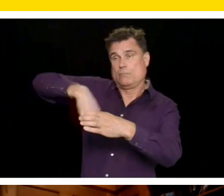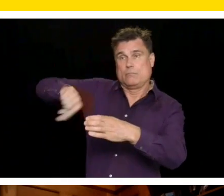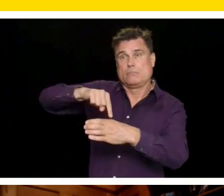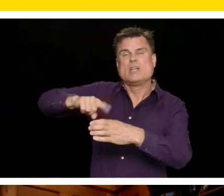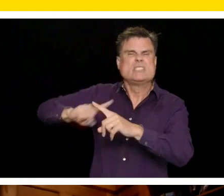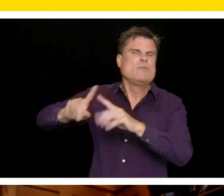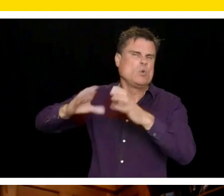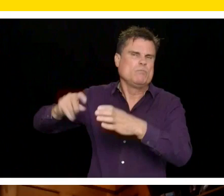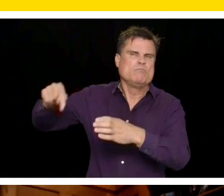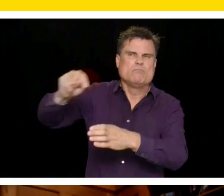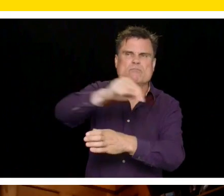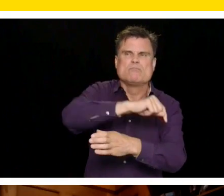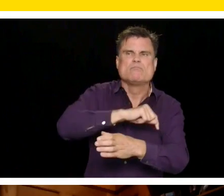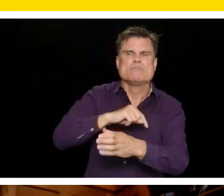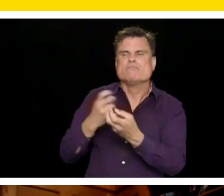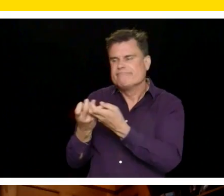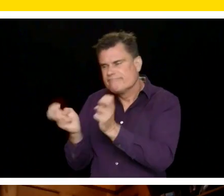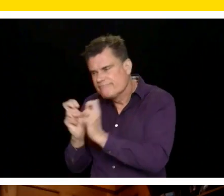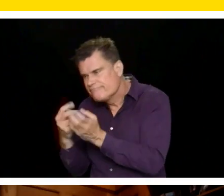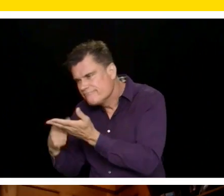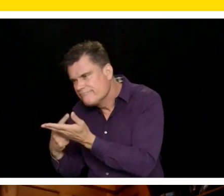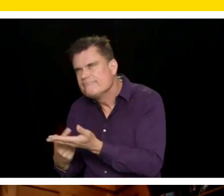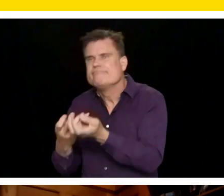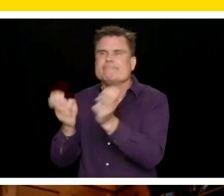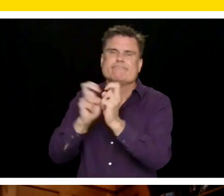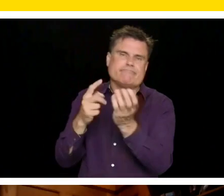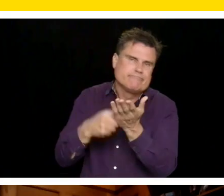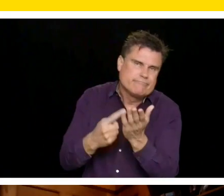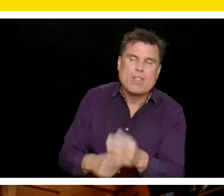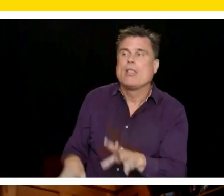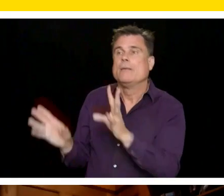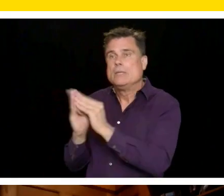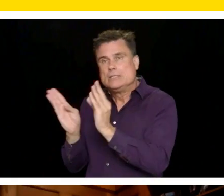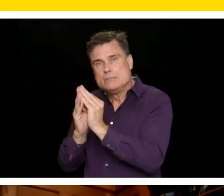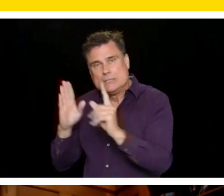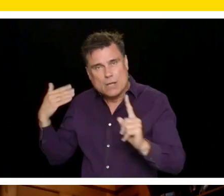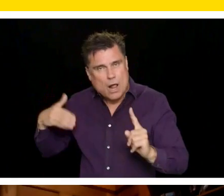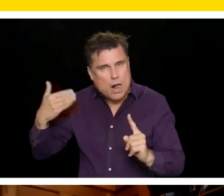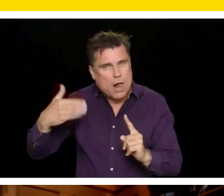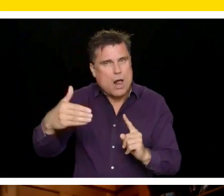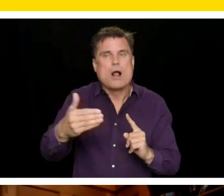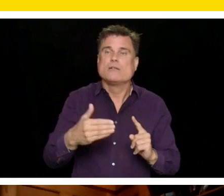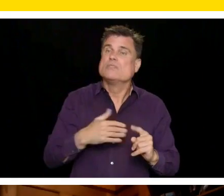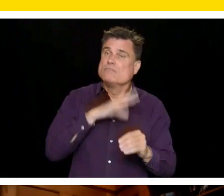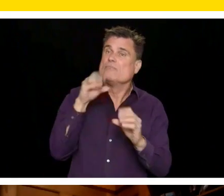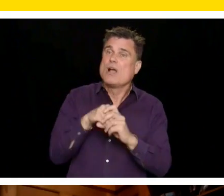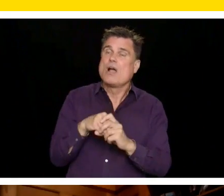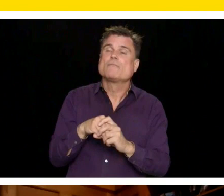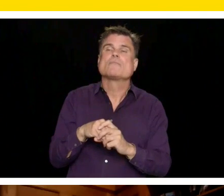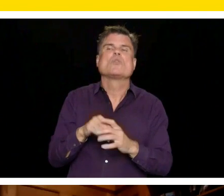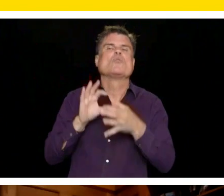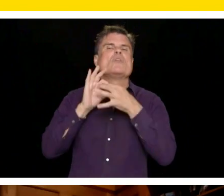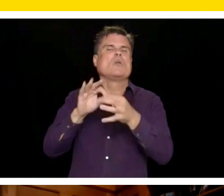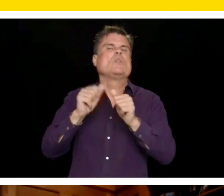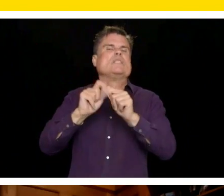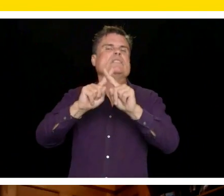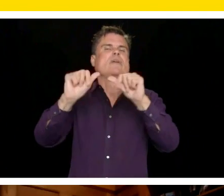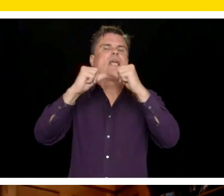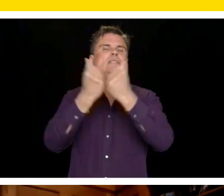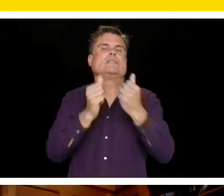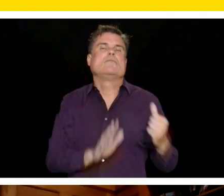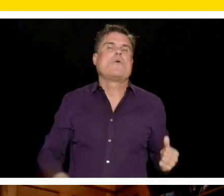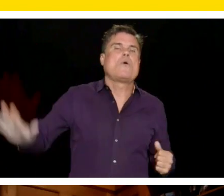with their associations as well, with labor representatives. I'm in regular contact. We are